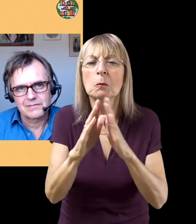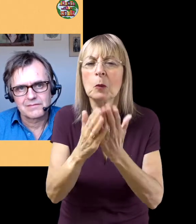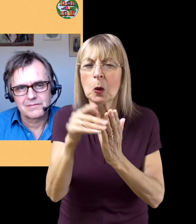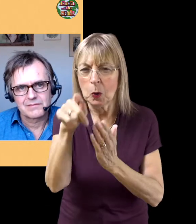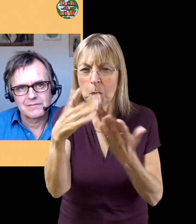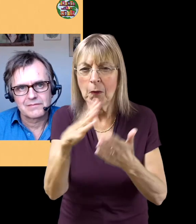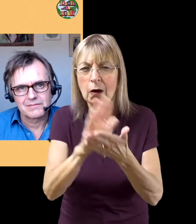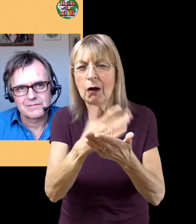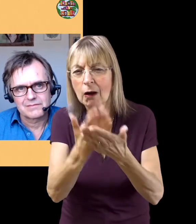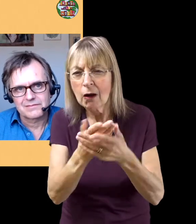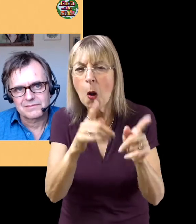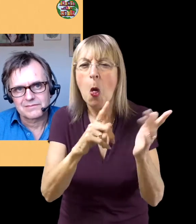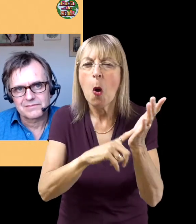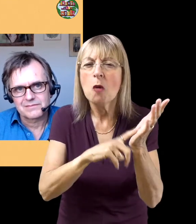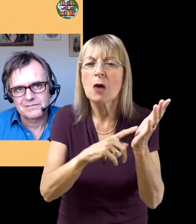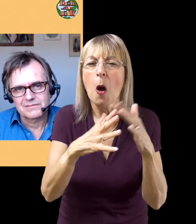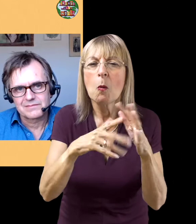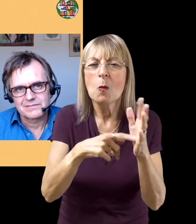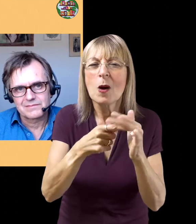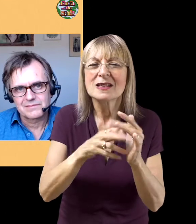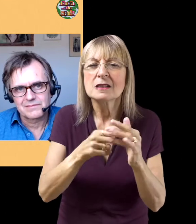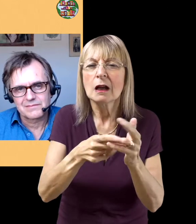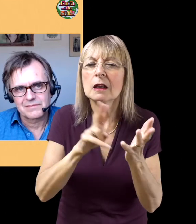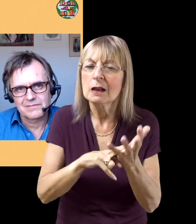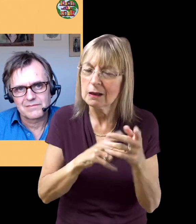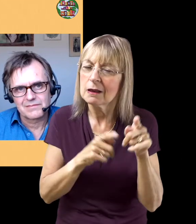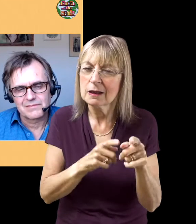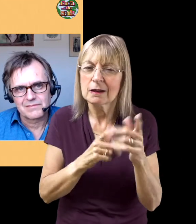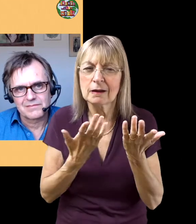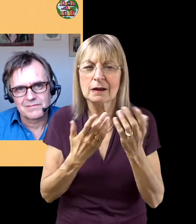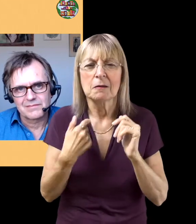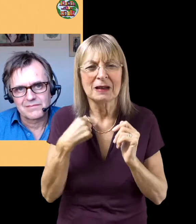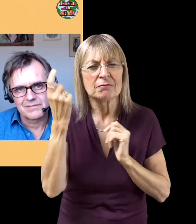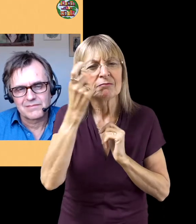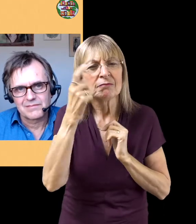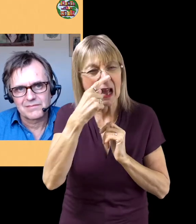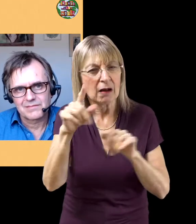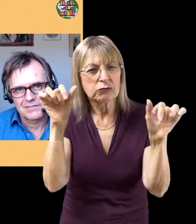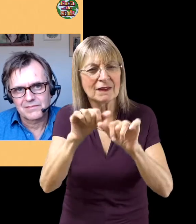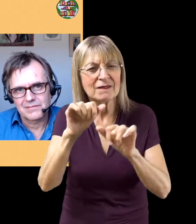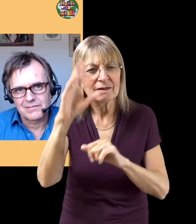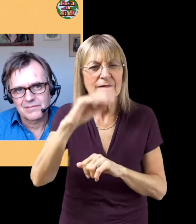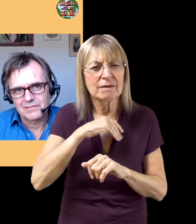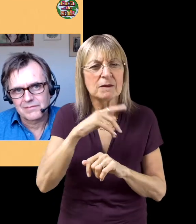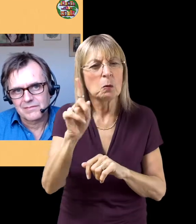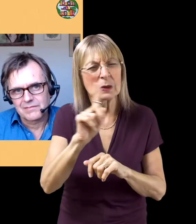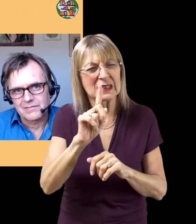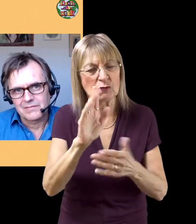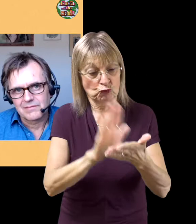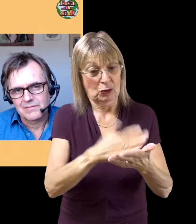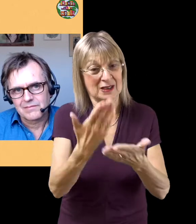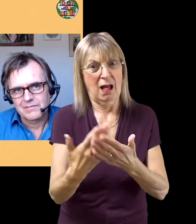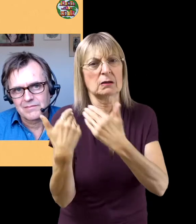in Dutch, a little bit of the book in English, translated by Laura Watkinson. And I wonder if you can just say briefly,